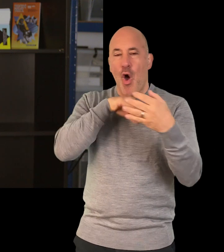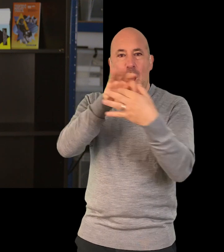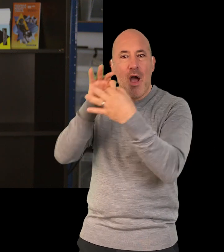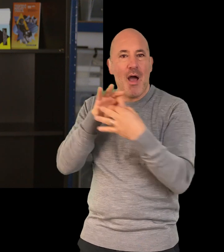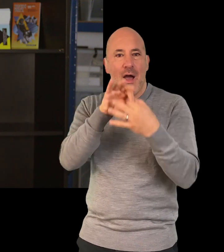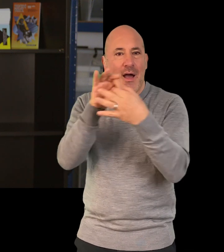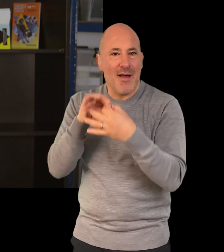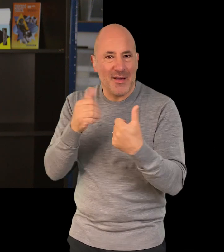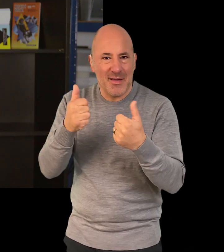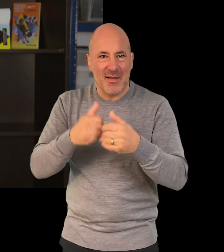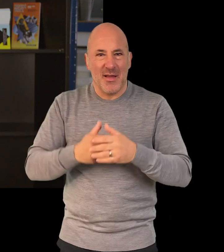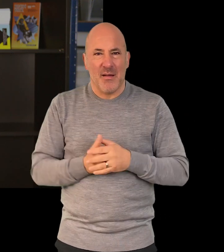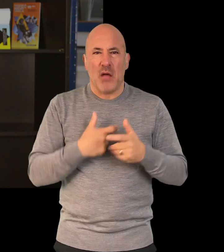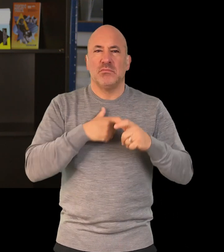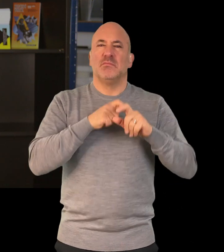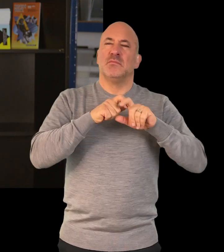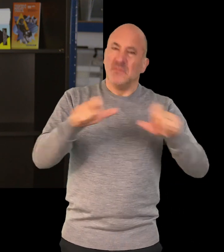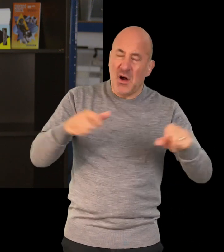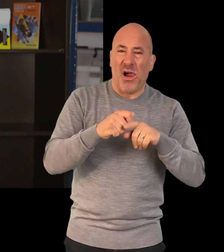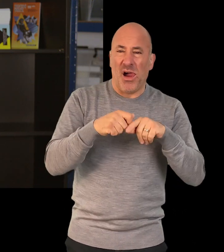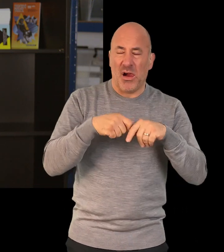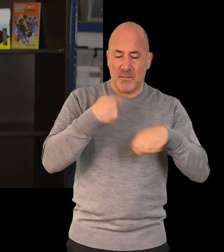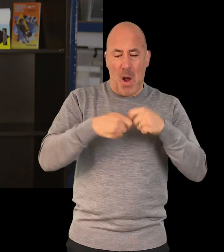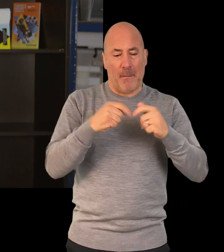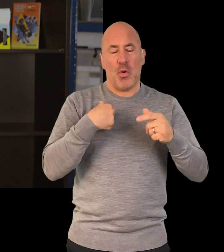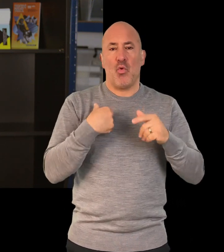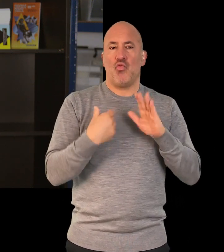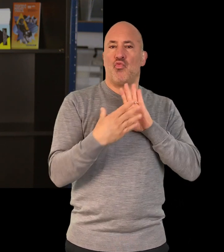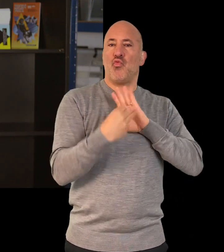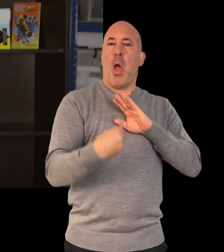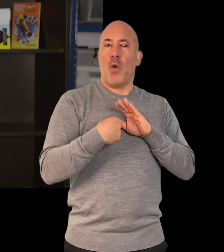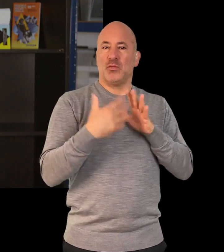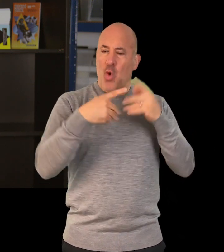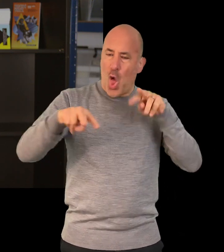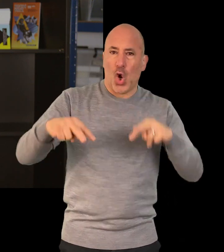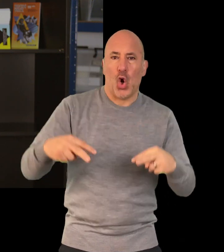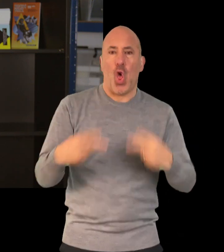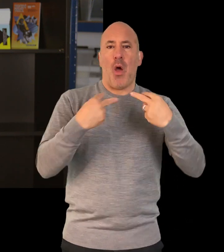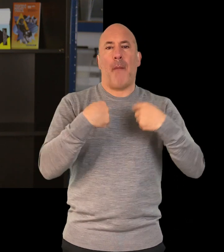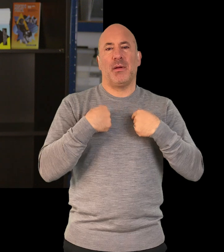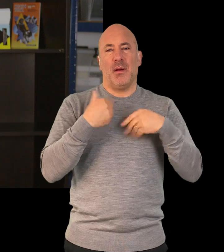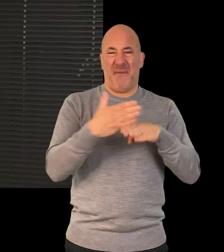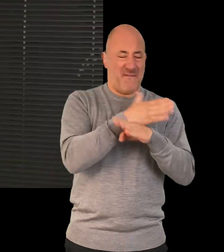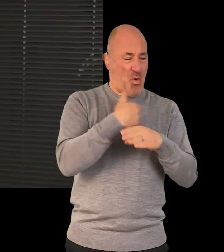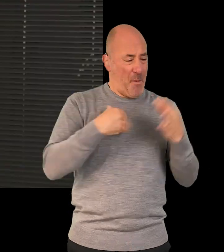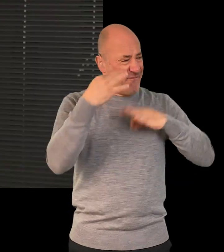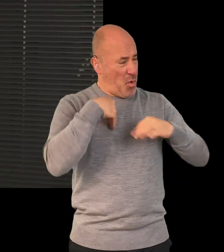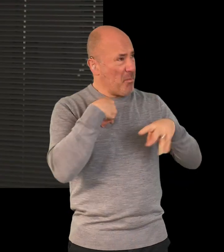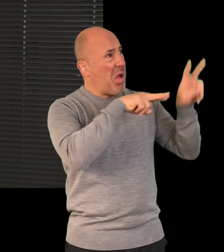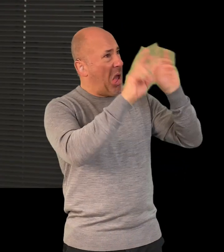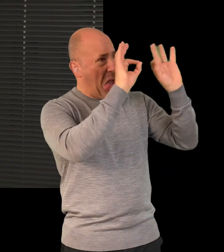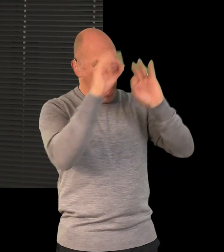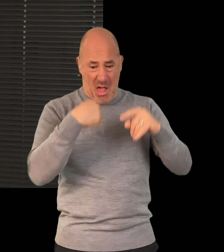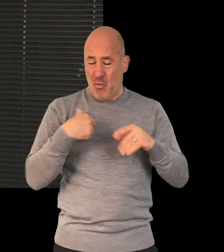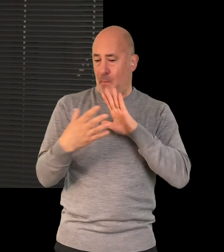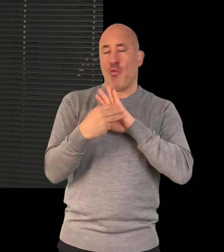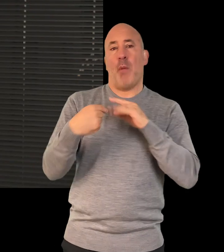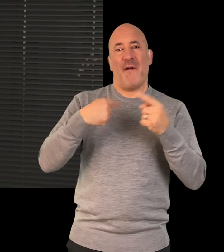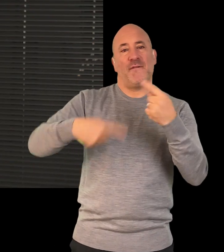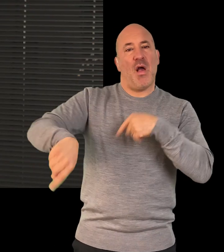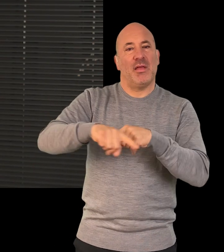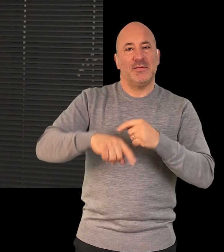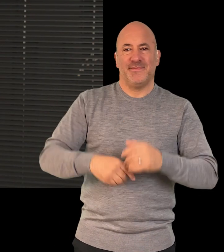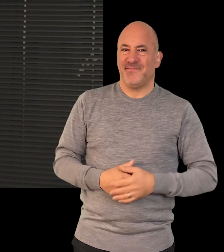But I'm also still trying to be the role model that I never actually had before I went into performing. I think definitely seeing other